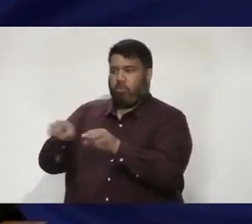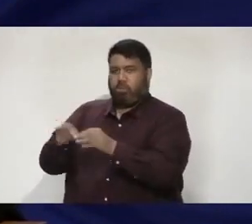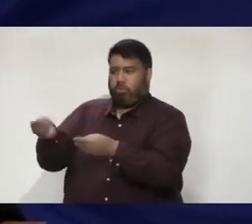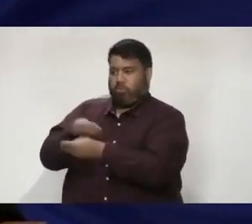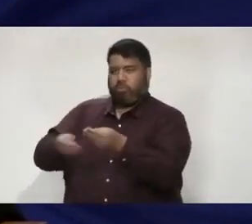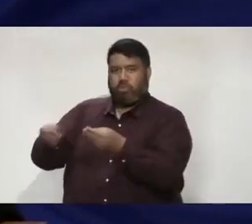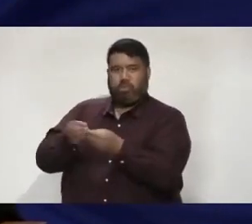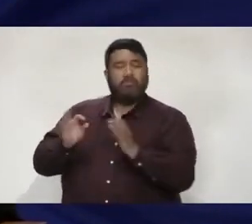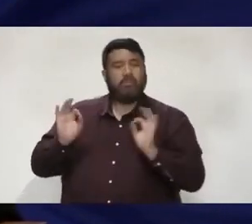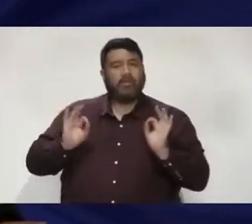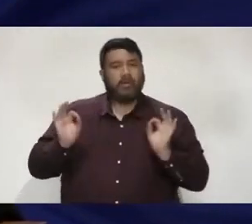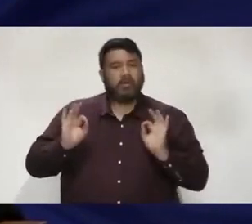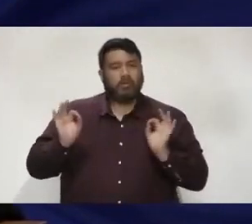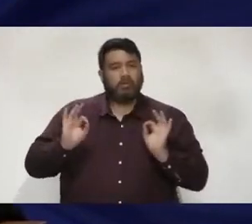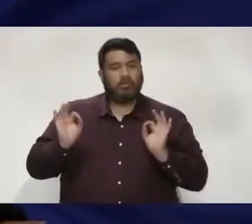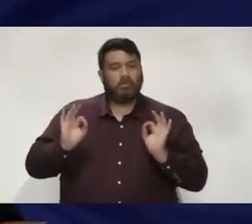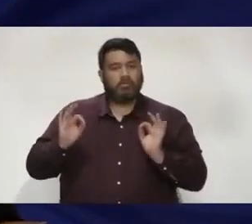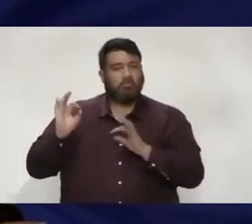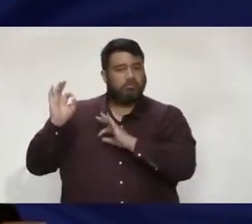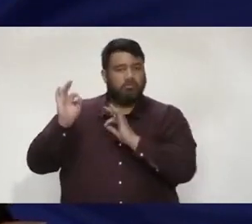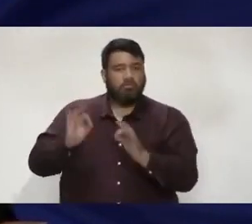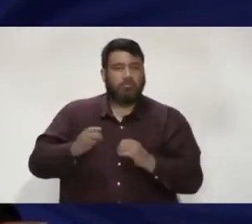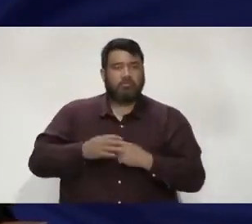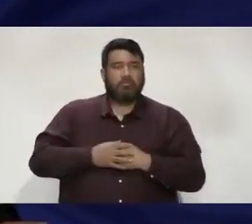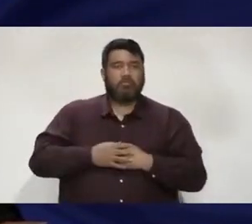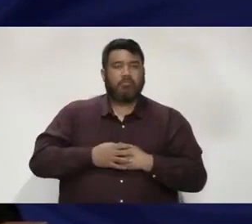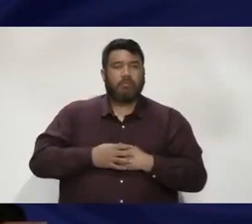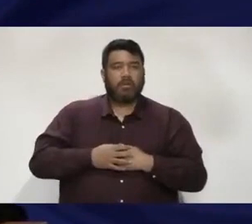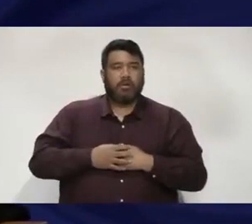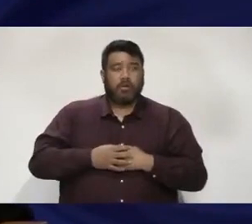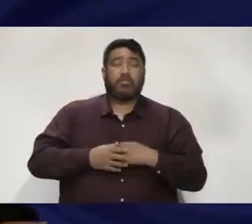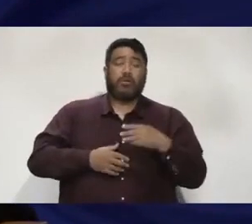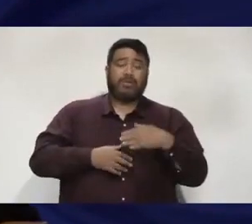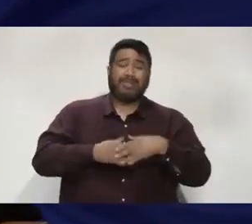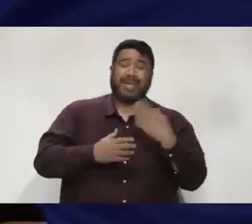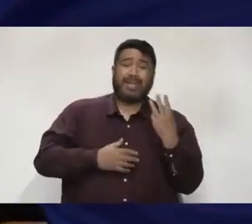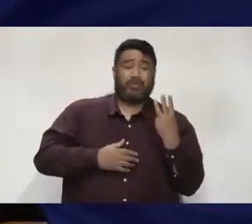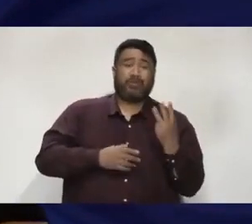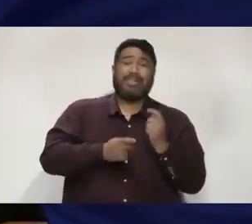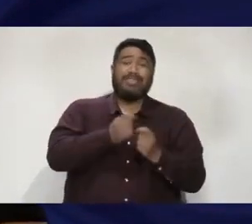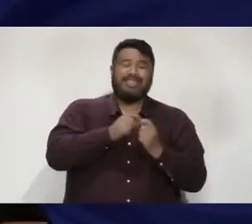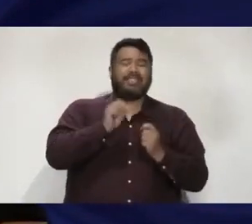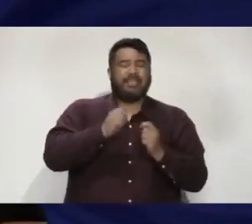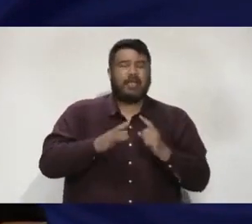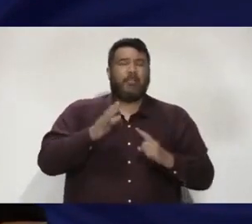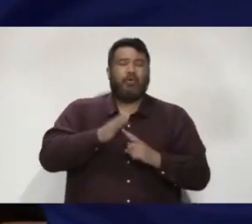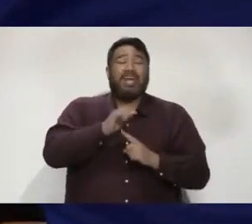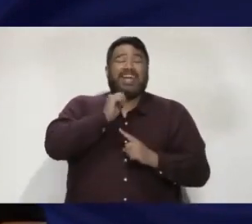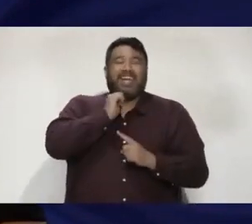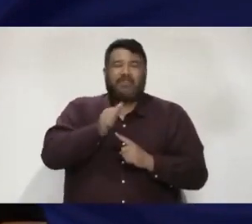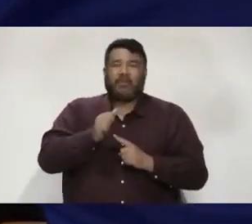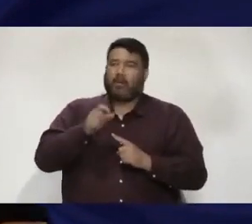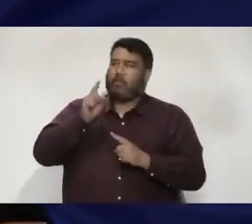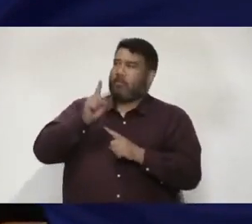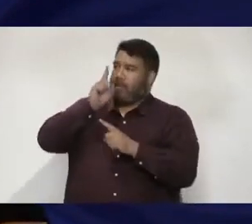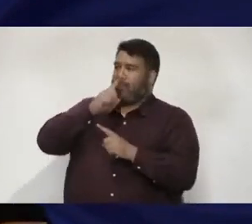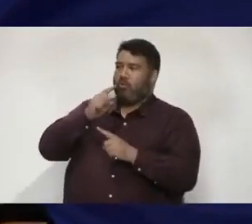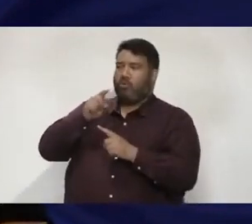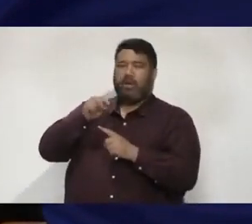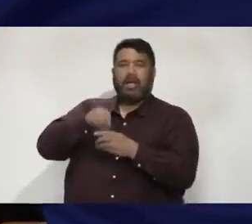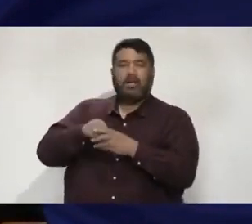outbreak. The day 3 test would become even more important if we were seeing that. I think what we're seeing